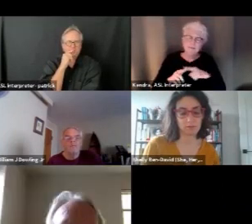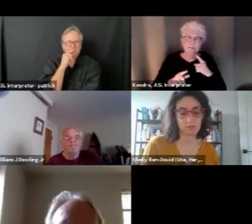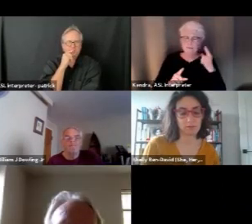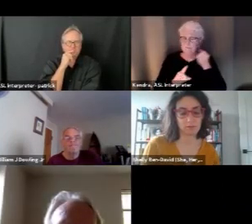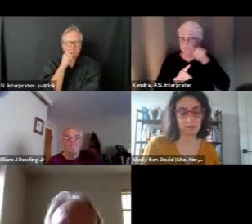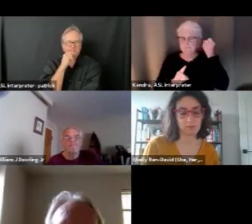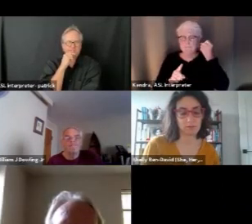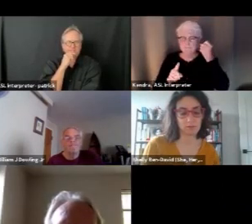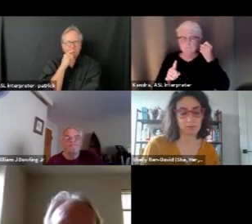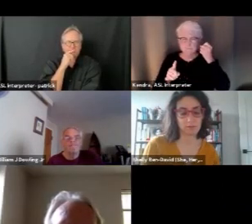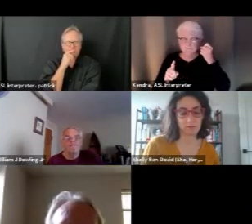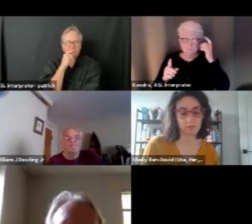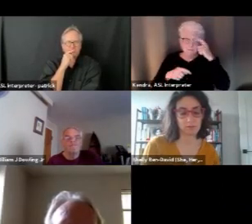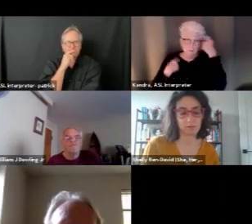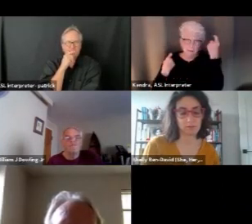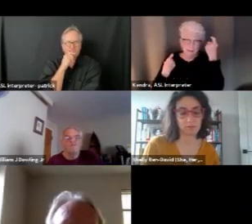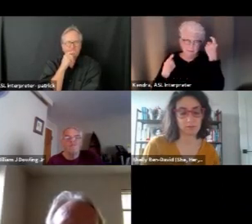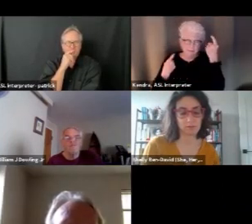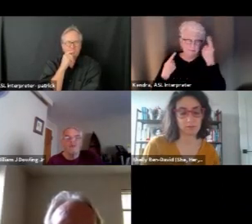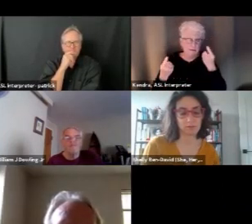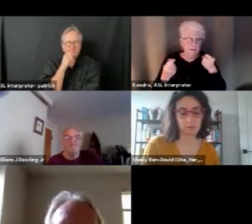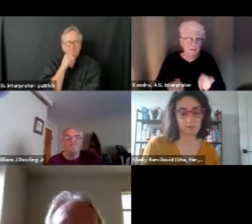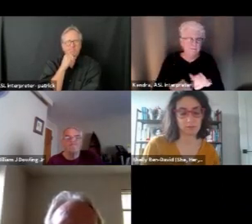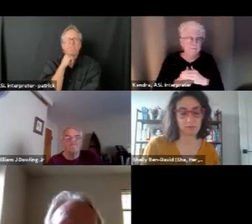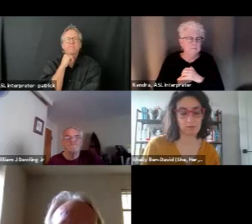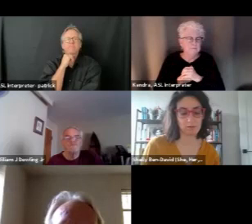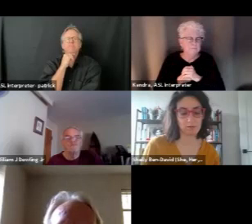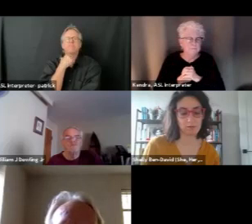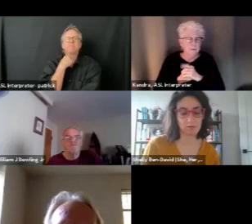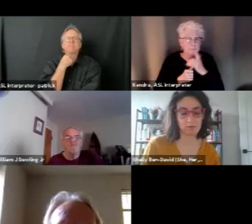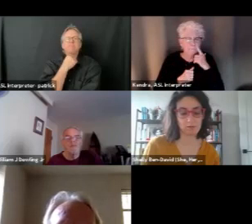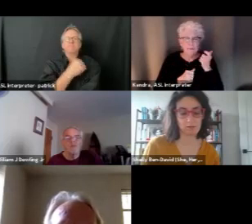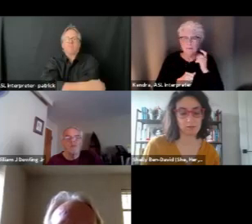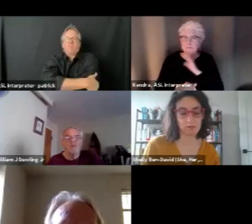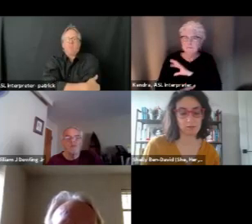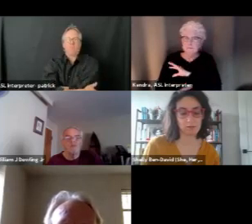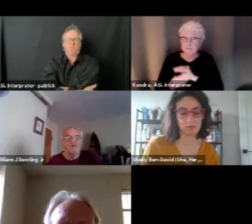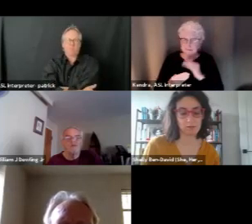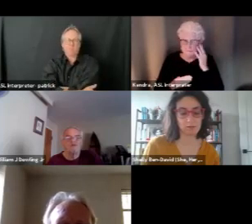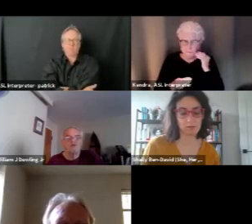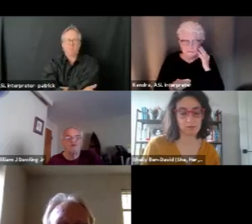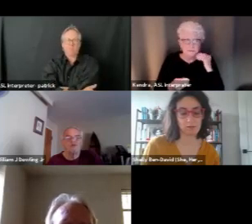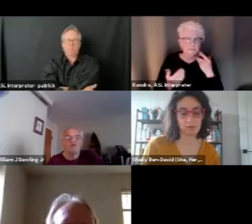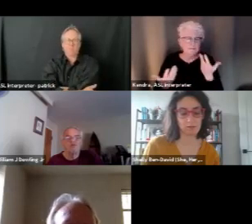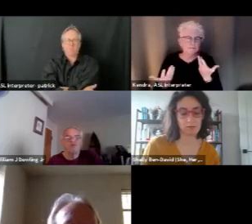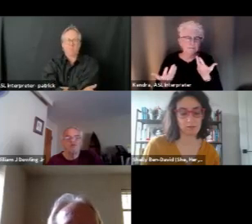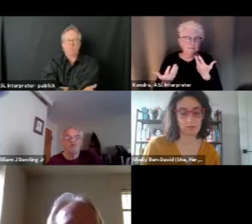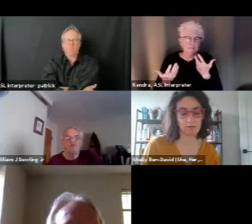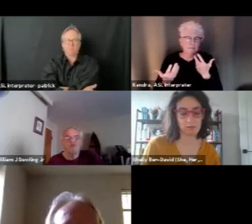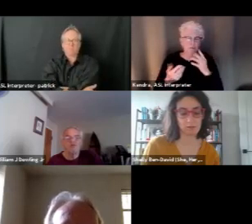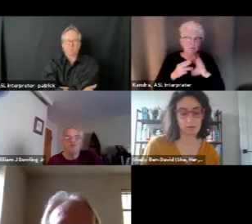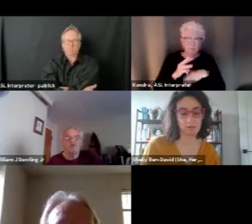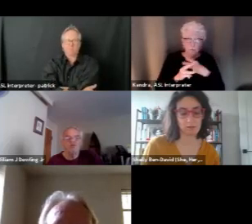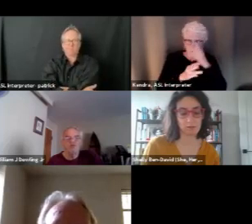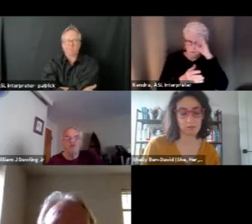of their experiences, assumptive world or core beliefs are challenged, which in turn leads to cognitive processing that